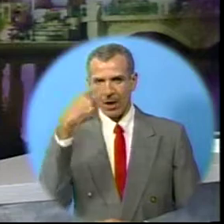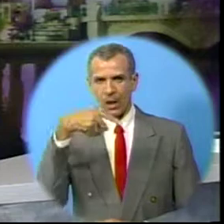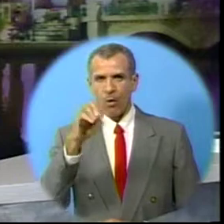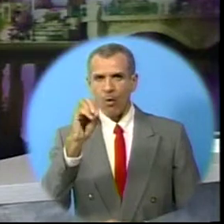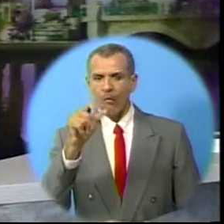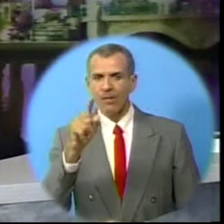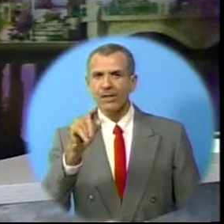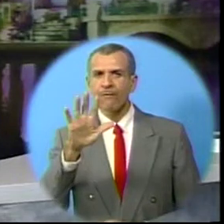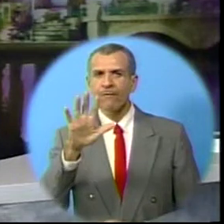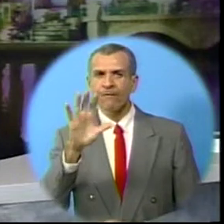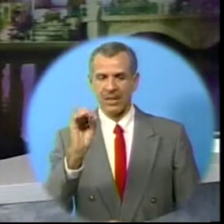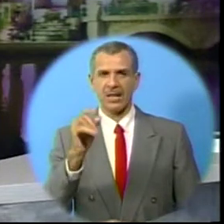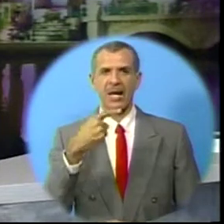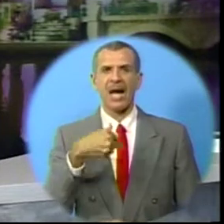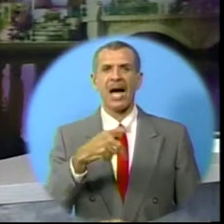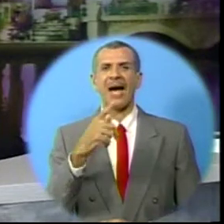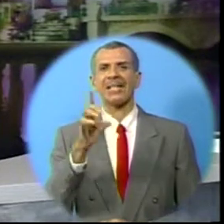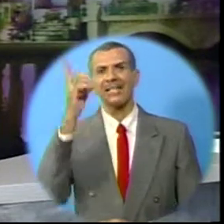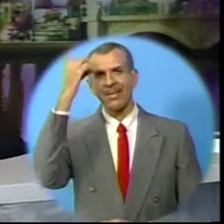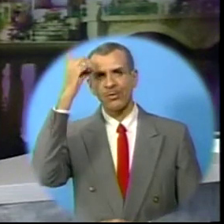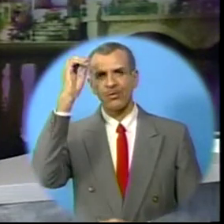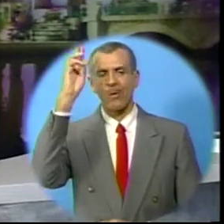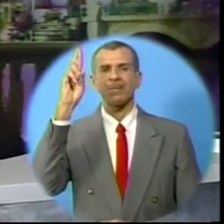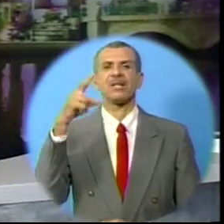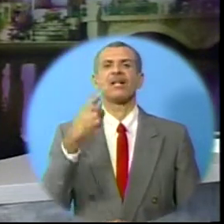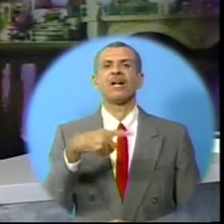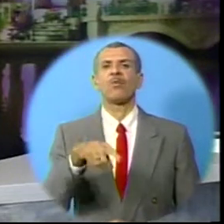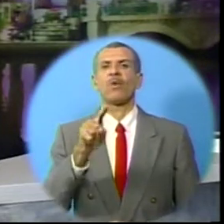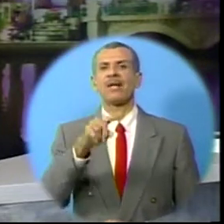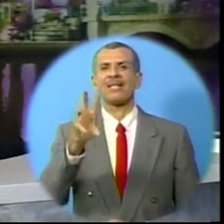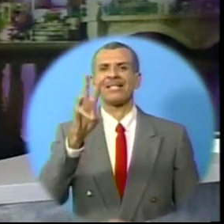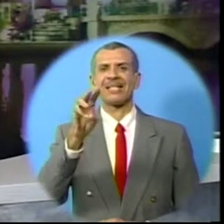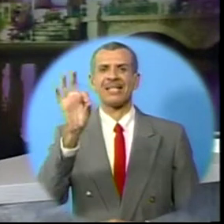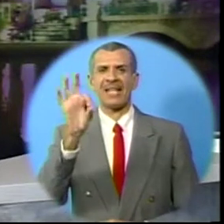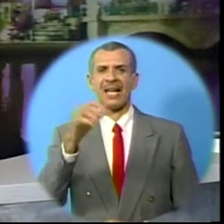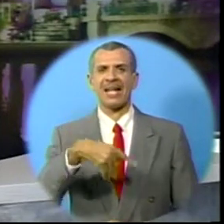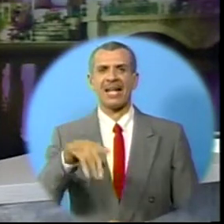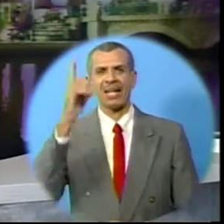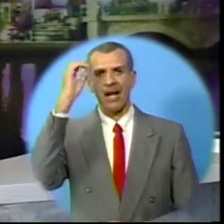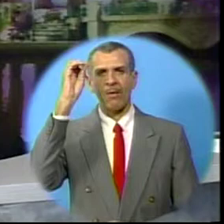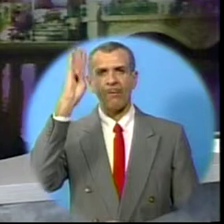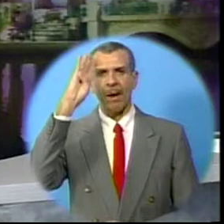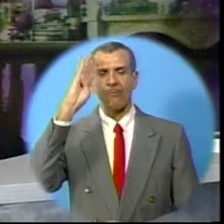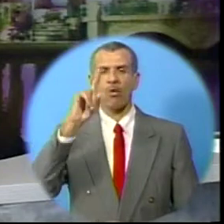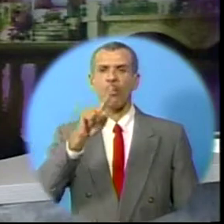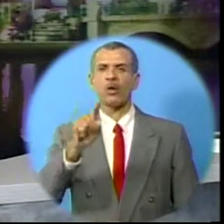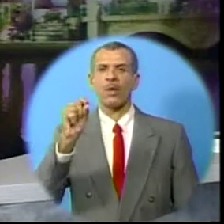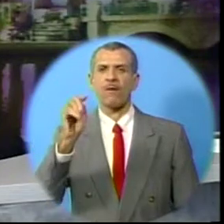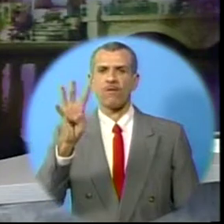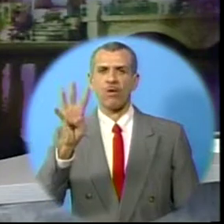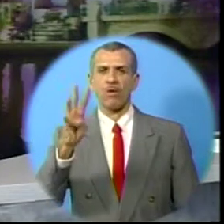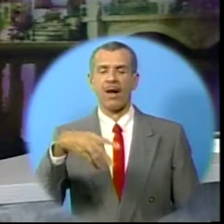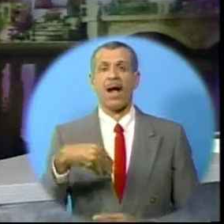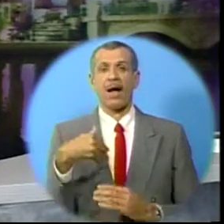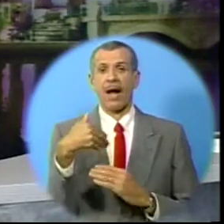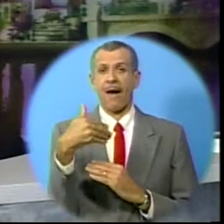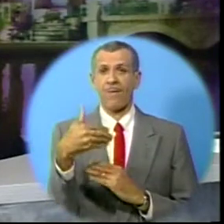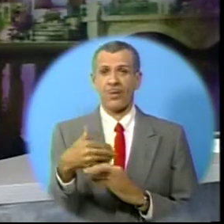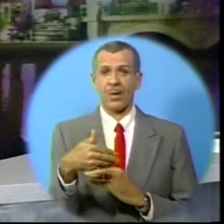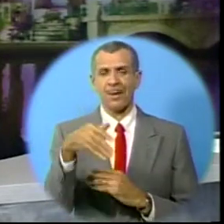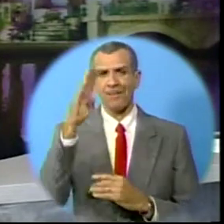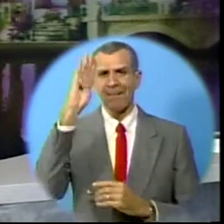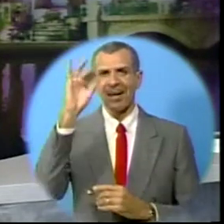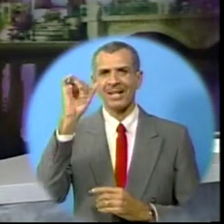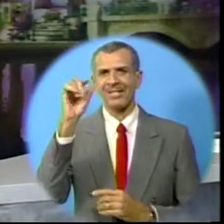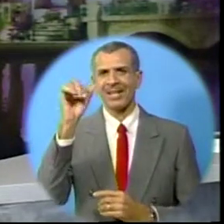the match Dennis Ramdin scoring 169 and Darren Bravo 124. Now, afterwards, in reply,